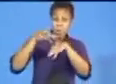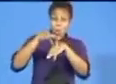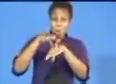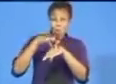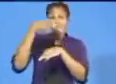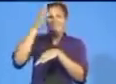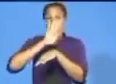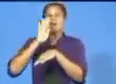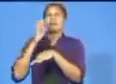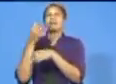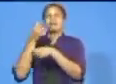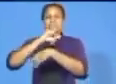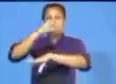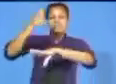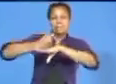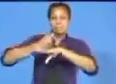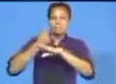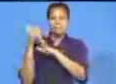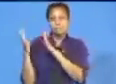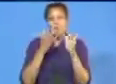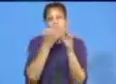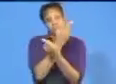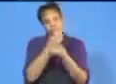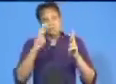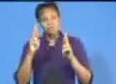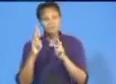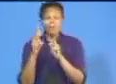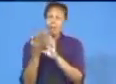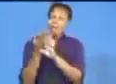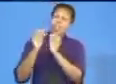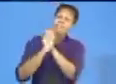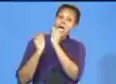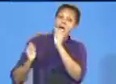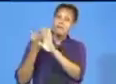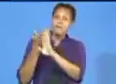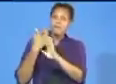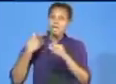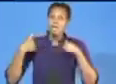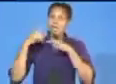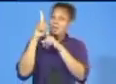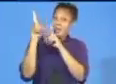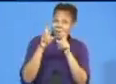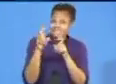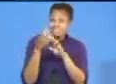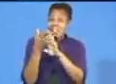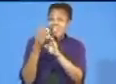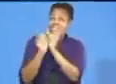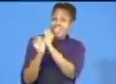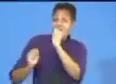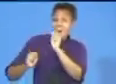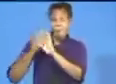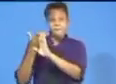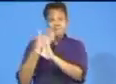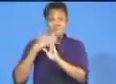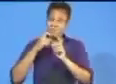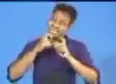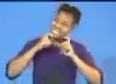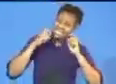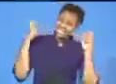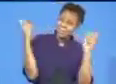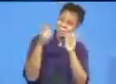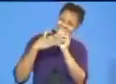redemption. Long before you have a question, he provided an answer. Long before sin would drive you